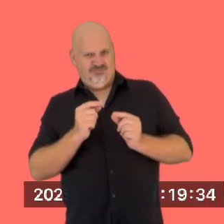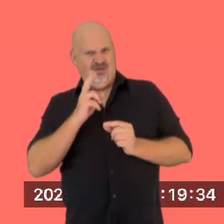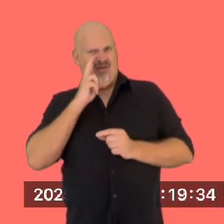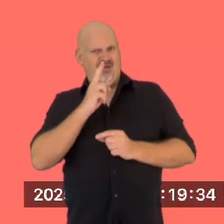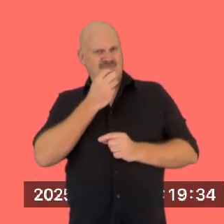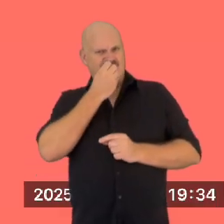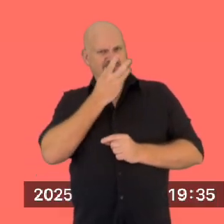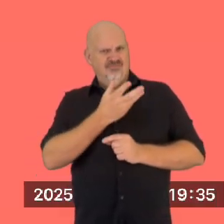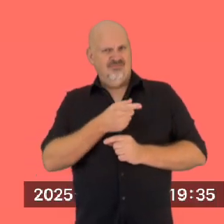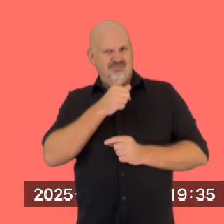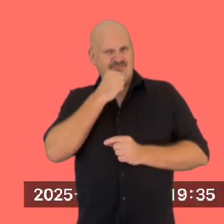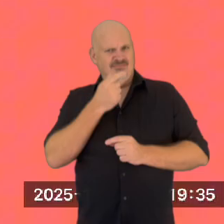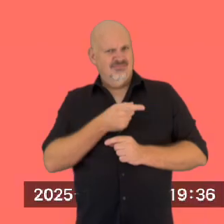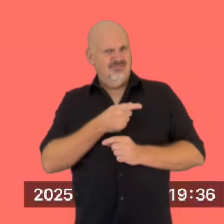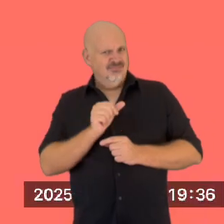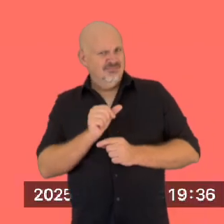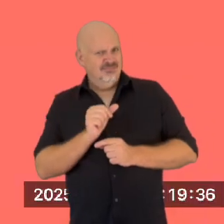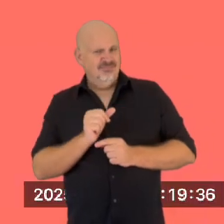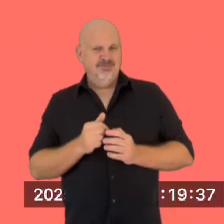Nice ones there. They look quite pretty, don't they?